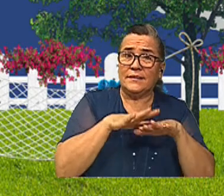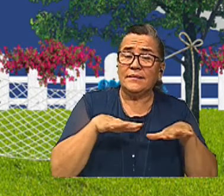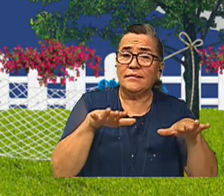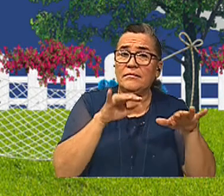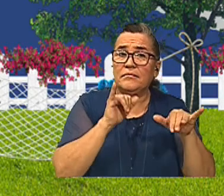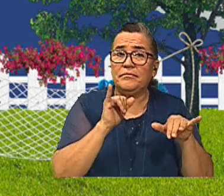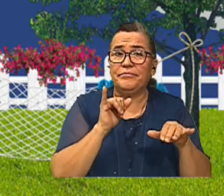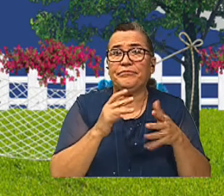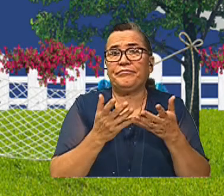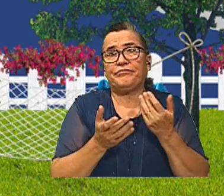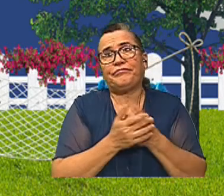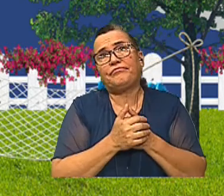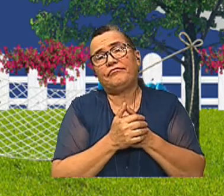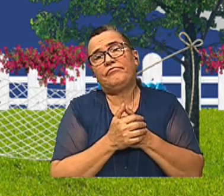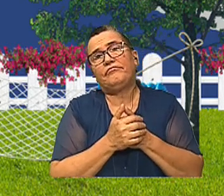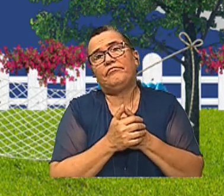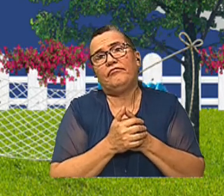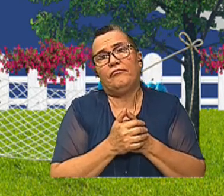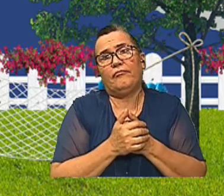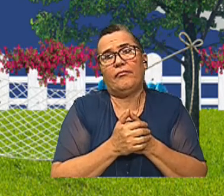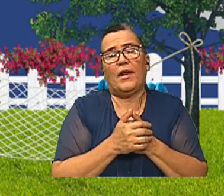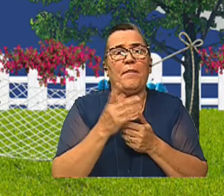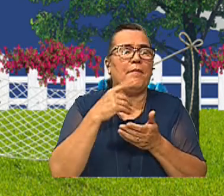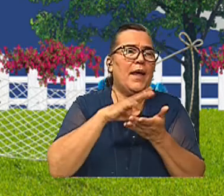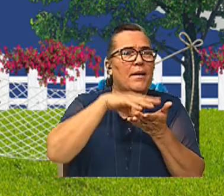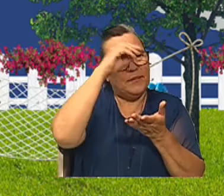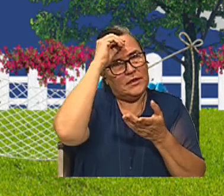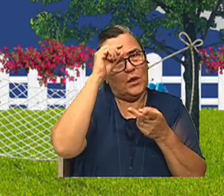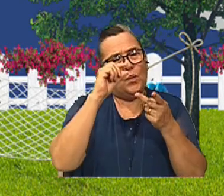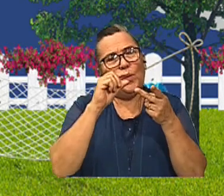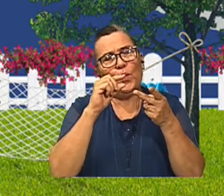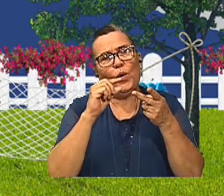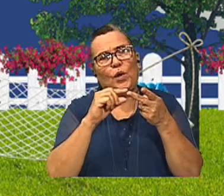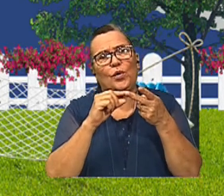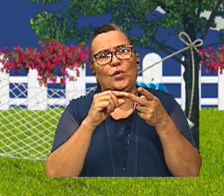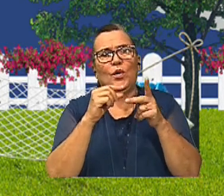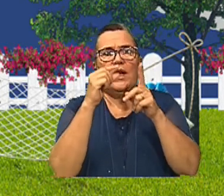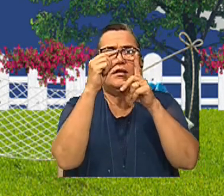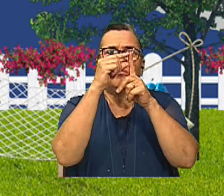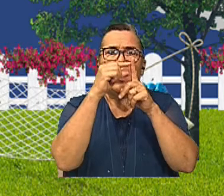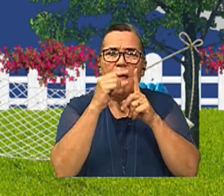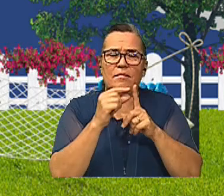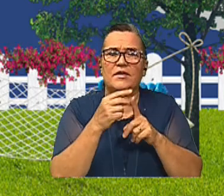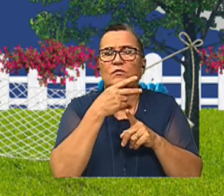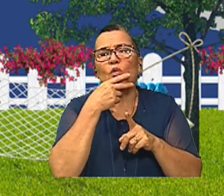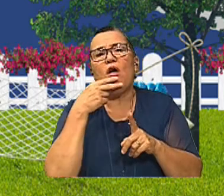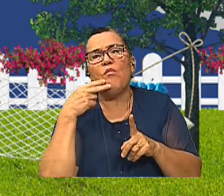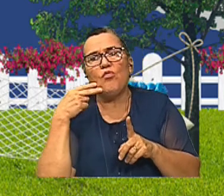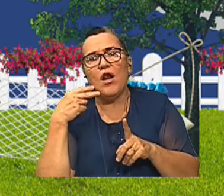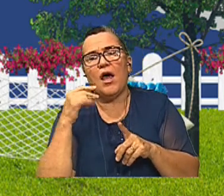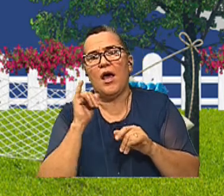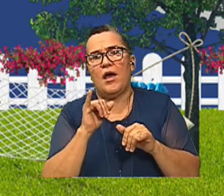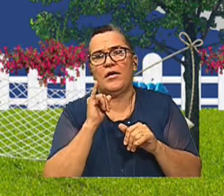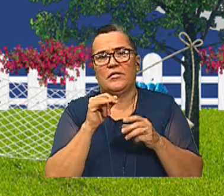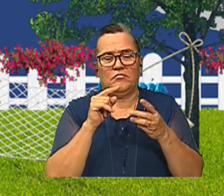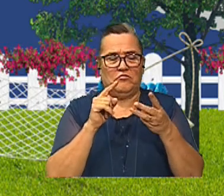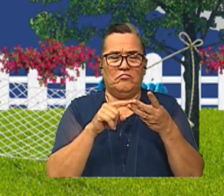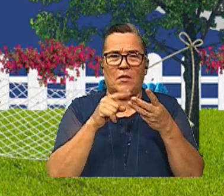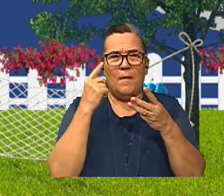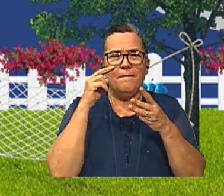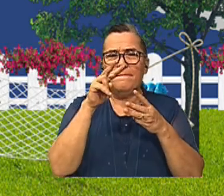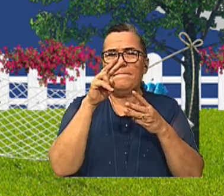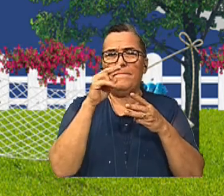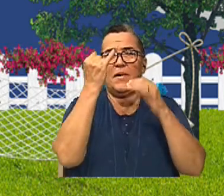We also learned a little bit about the words and vocabulary. We saw some